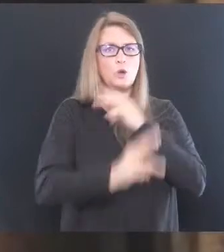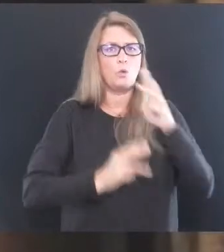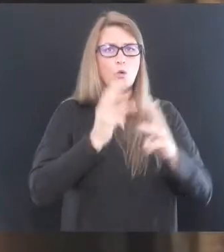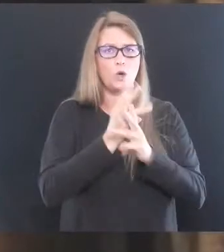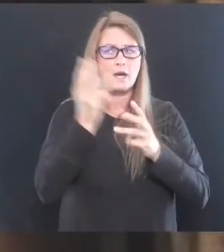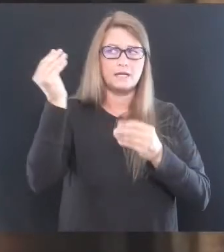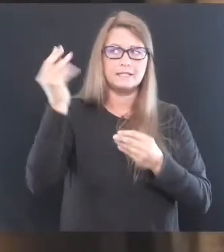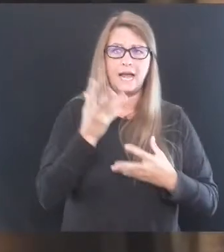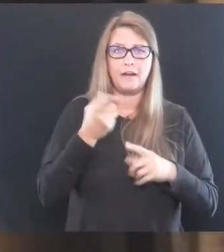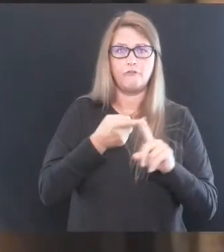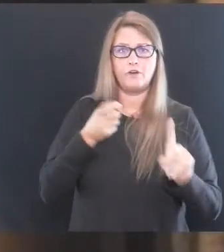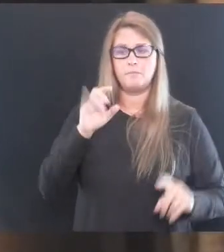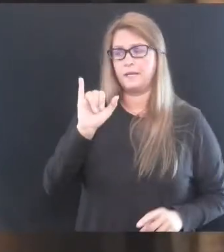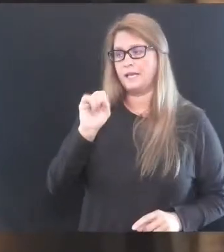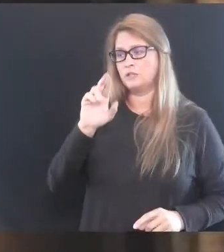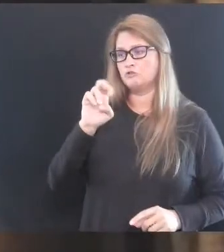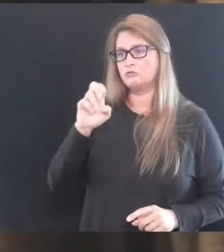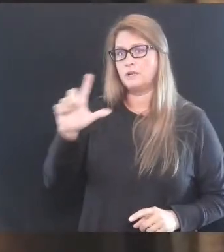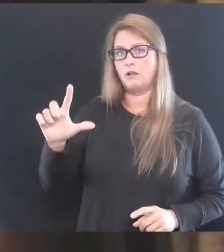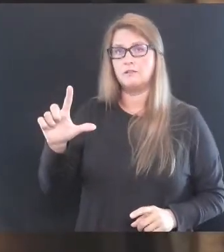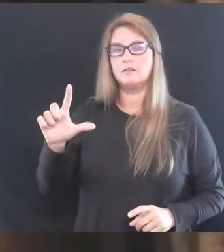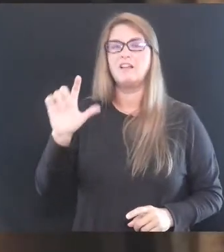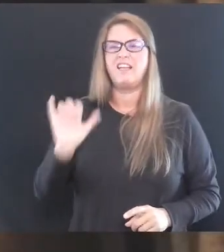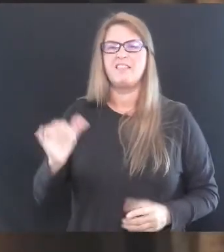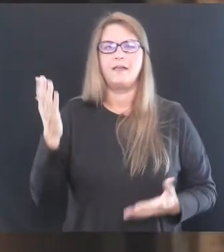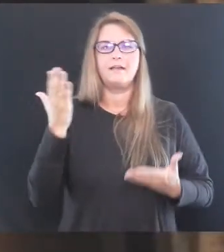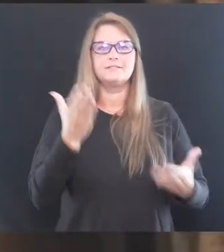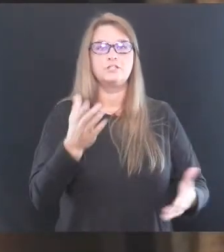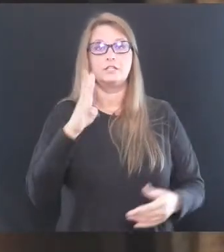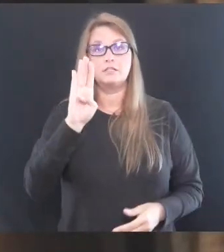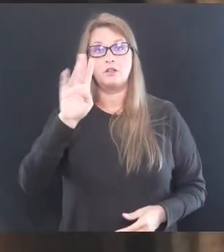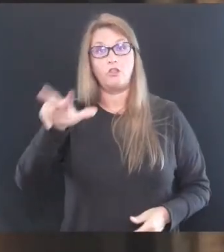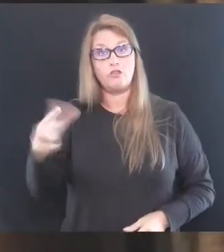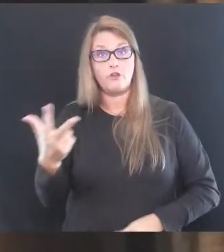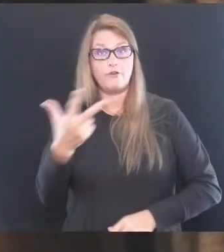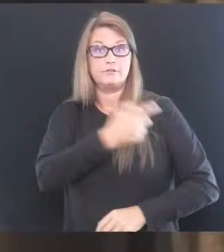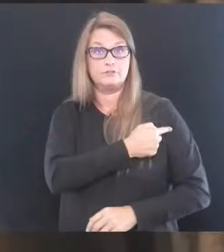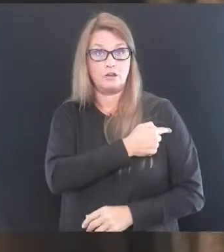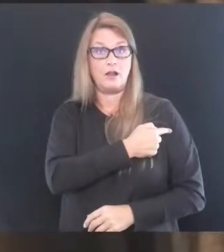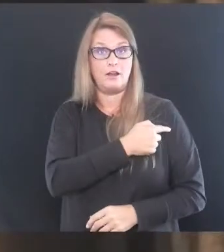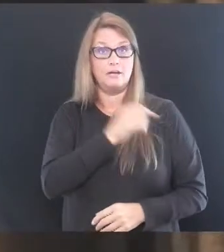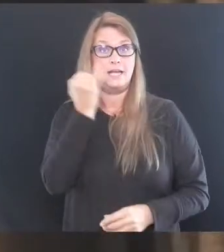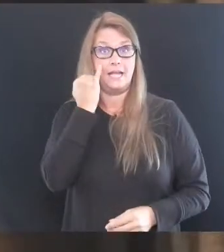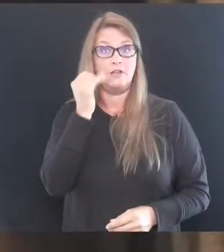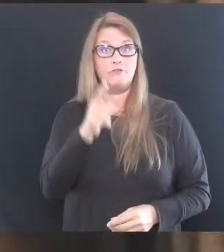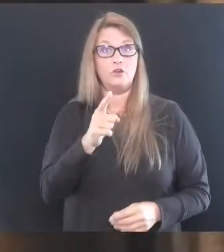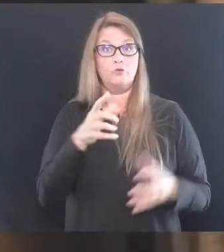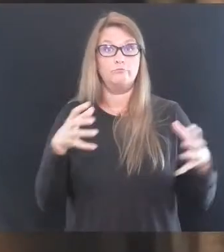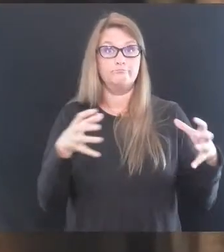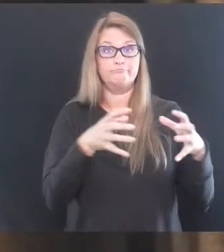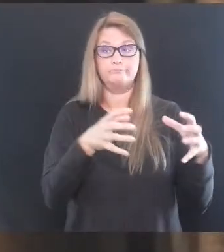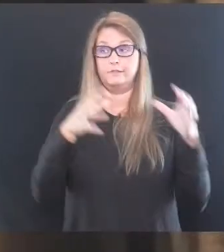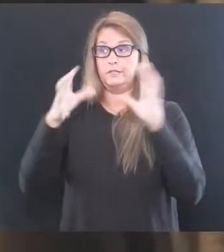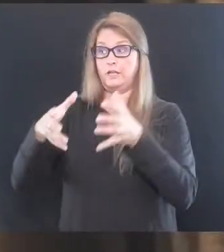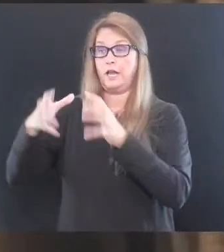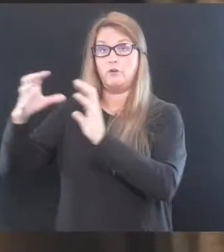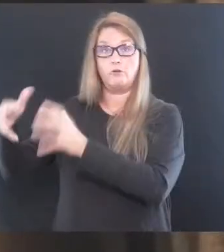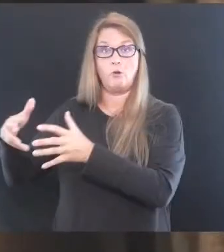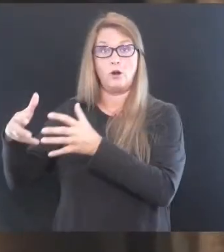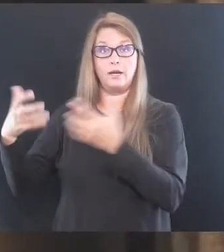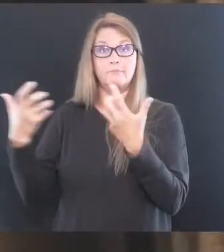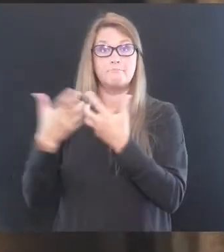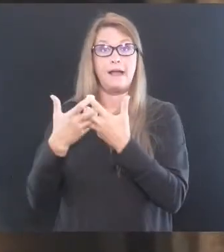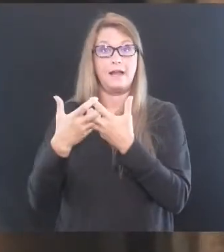have seen from Israel, suggests that getting a booster, if you're in that category, reduces your risk